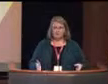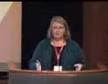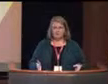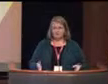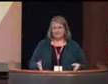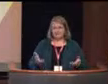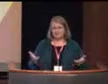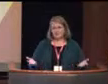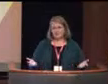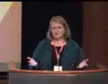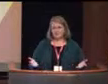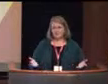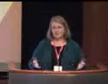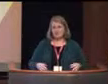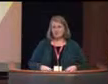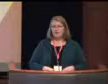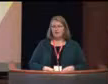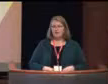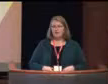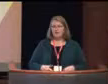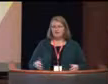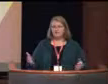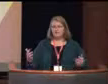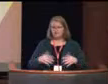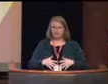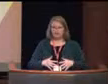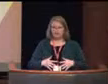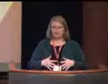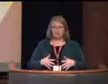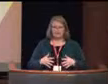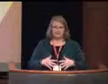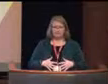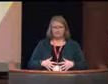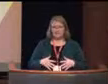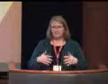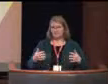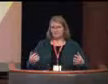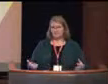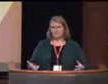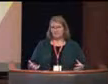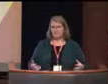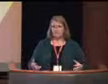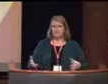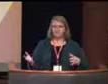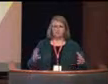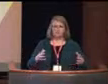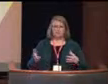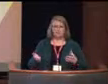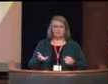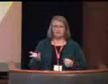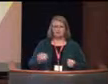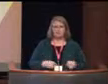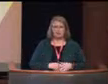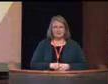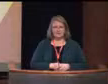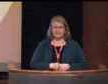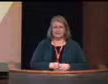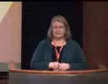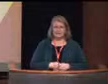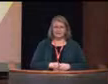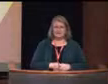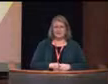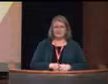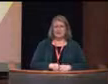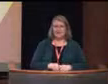with this week and developing to see where there are things that overlap, where there are things that are different. So we'll be in close communication with